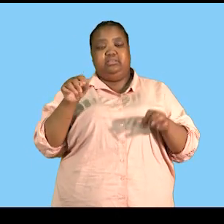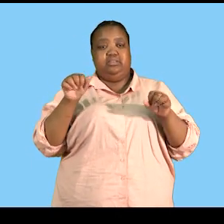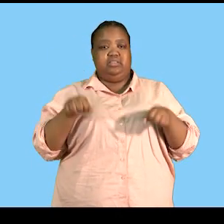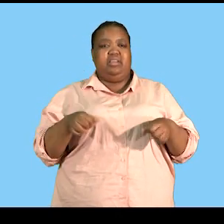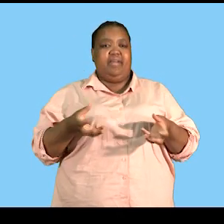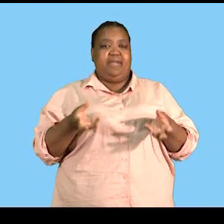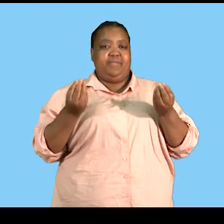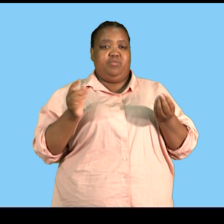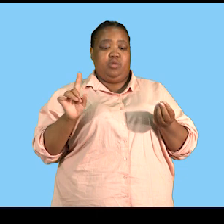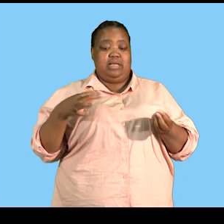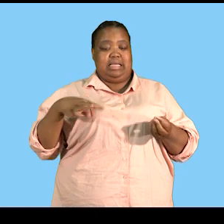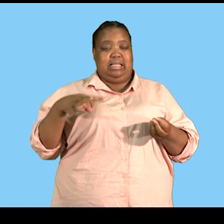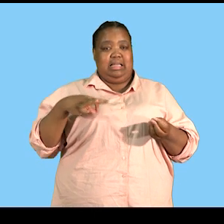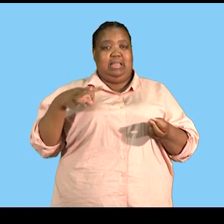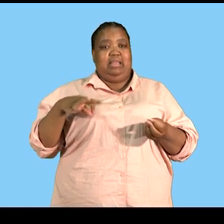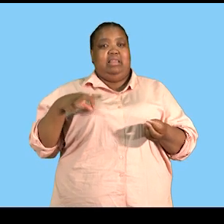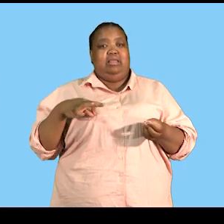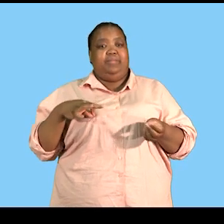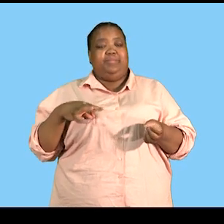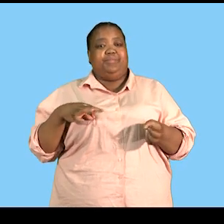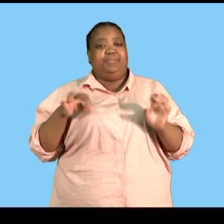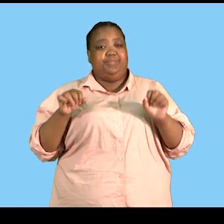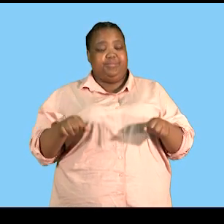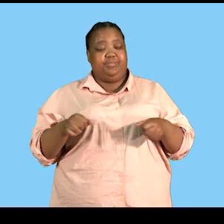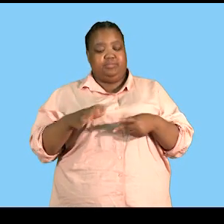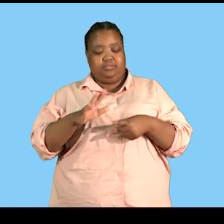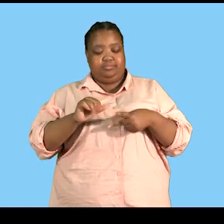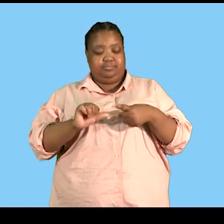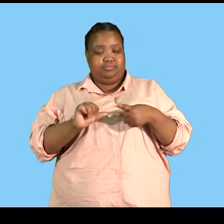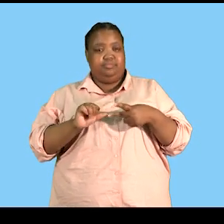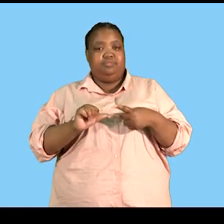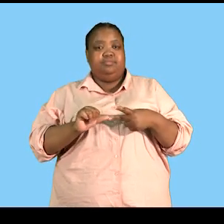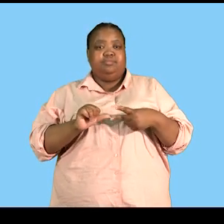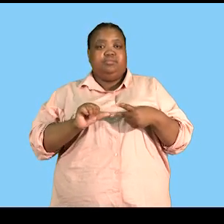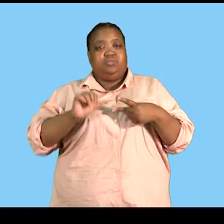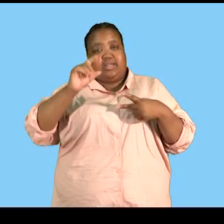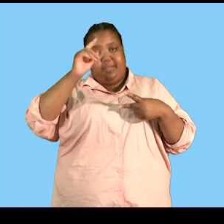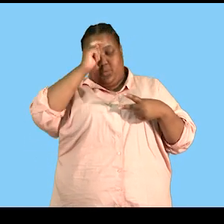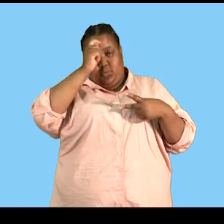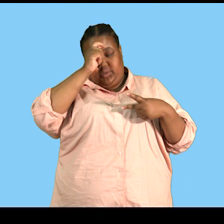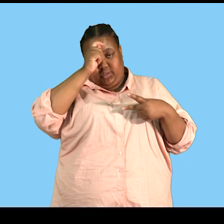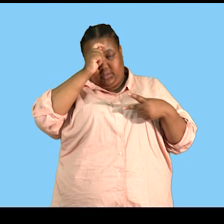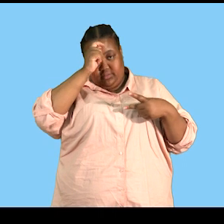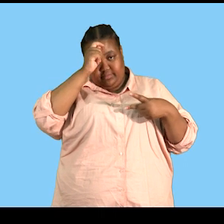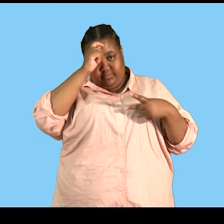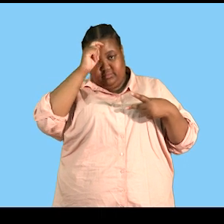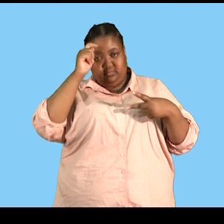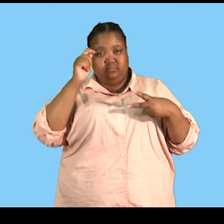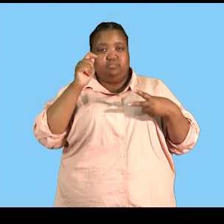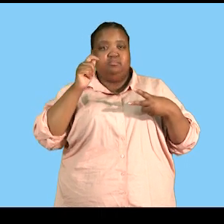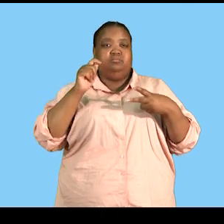Z, we are having a girl. After that, we are having a